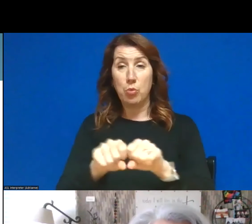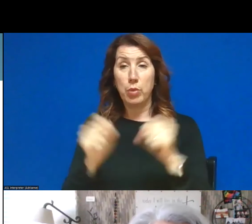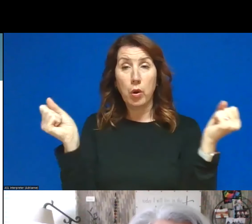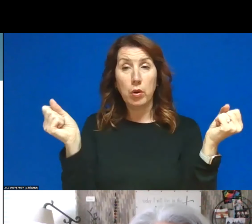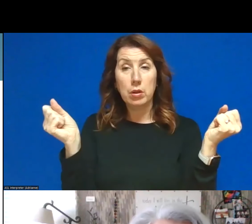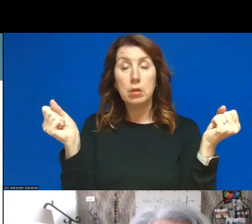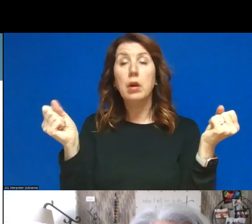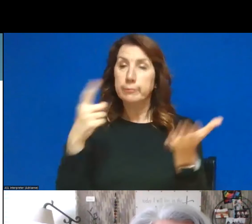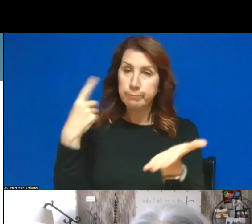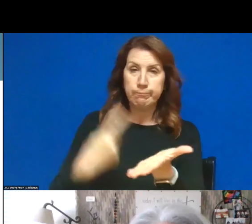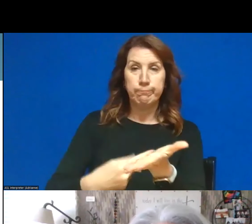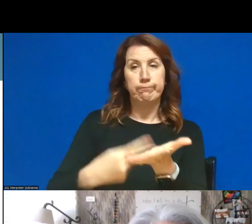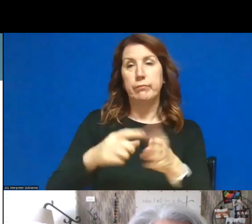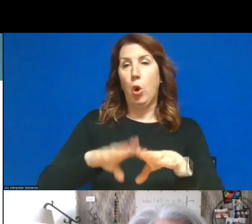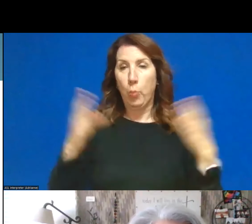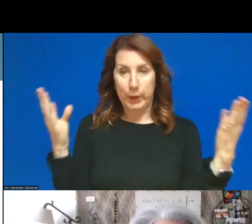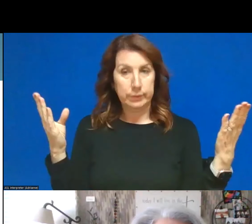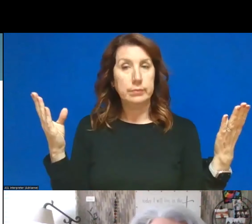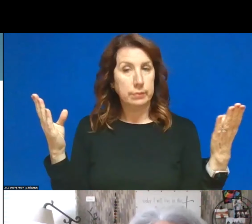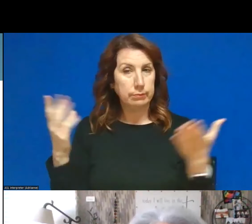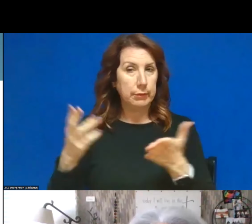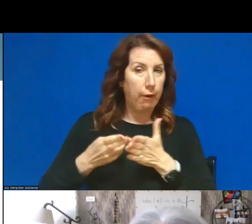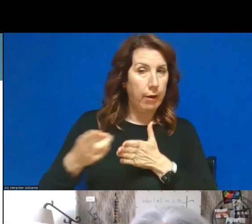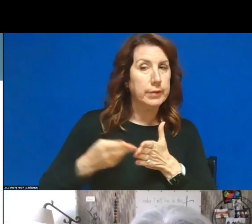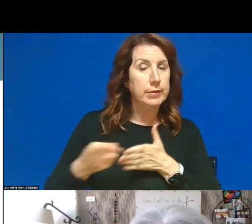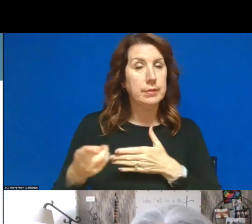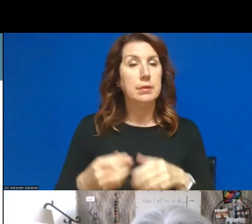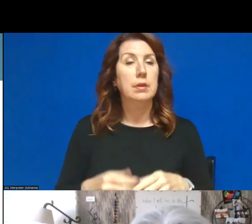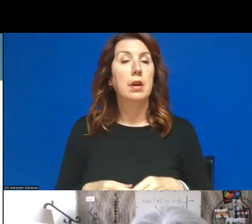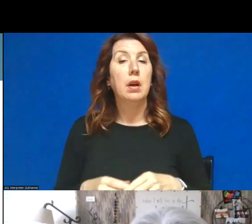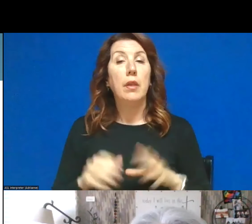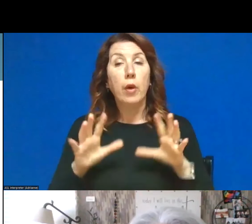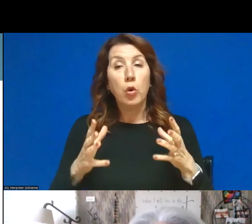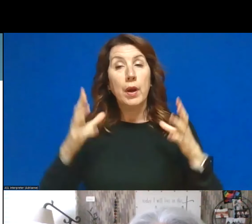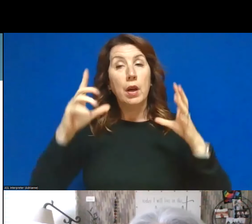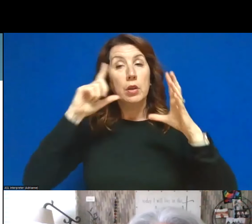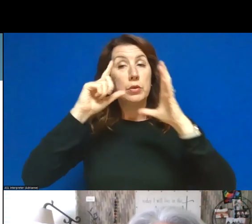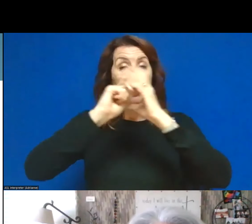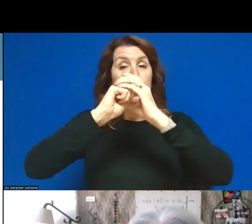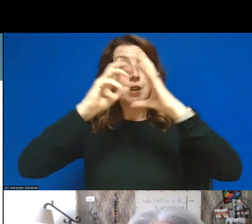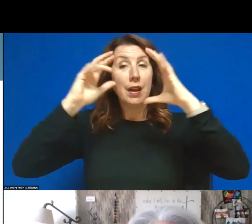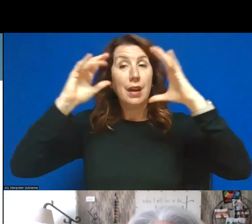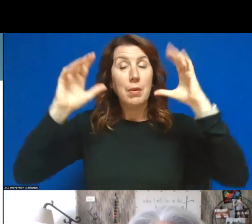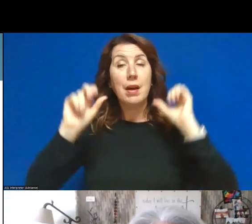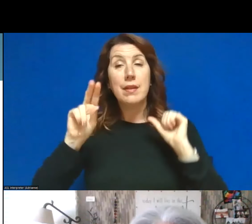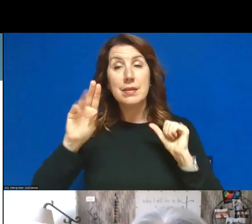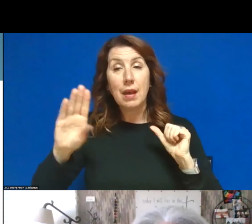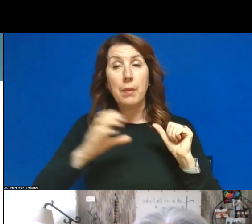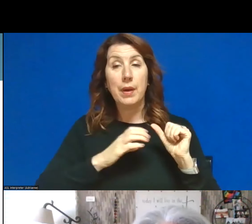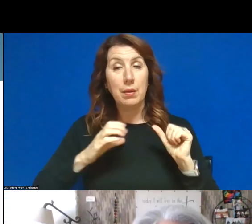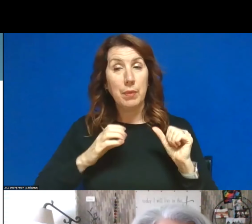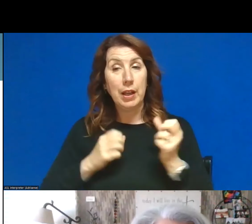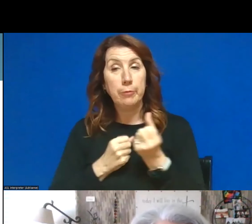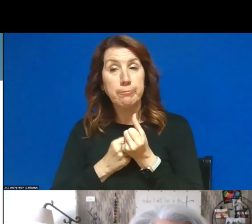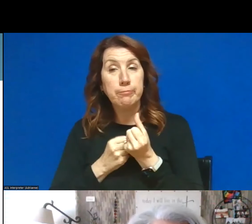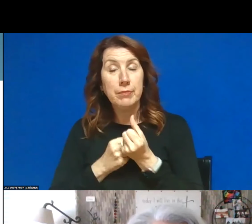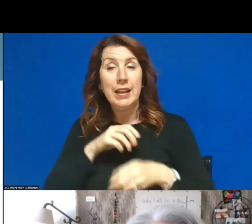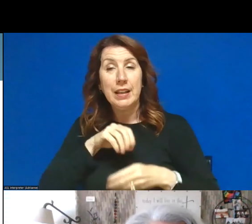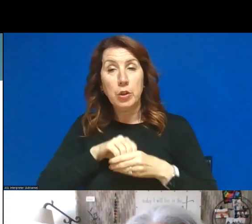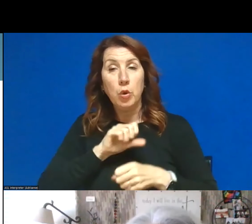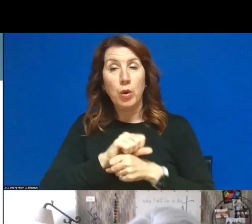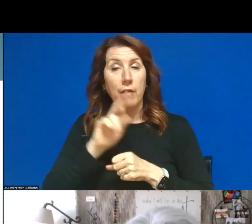going to talk about that being broken. The dreams of the group are that the subcommittee drives the internal work of